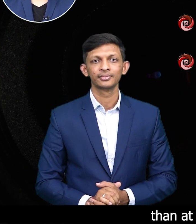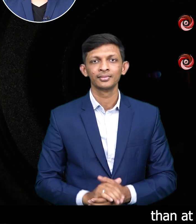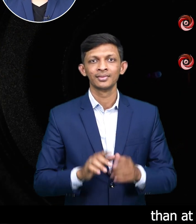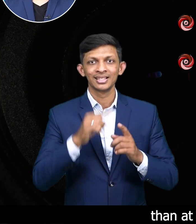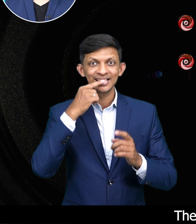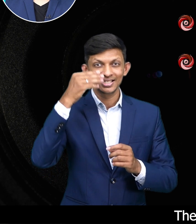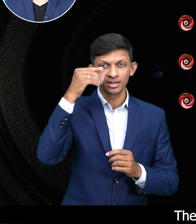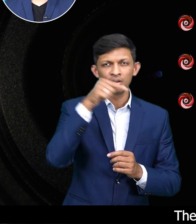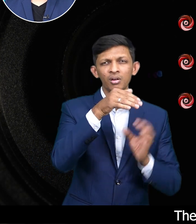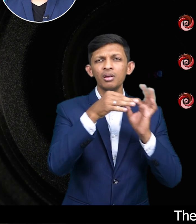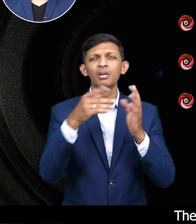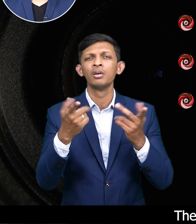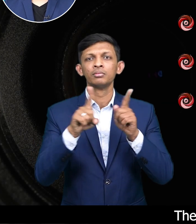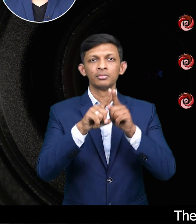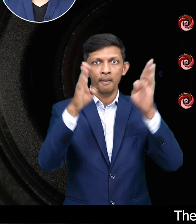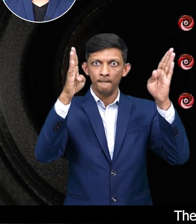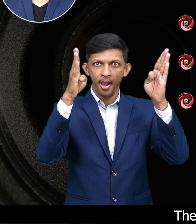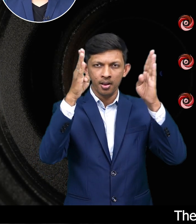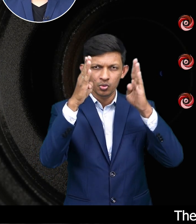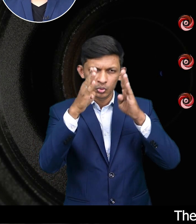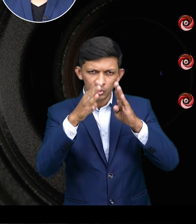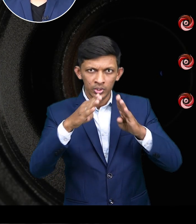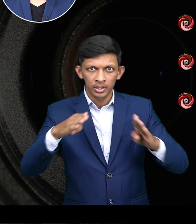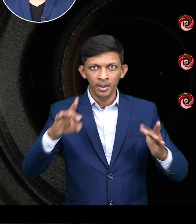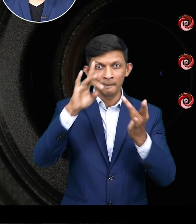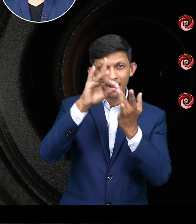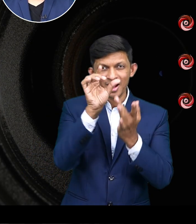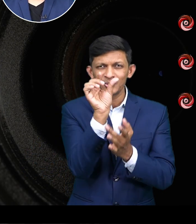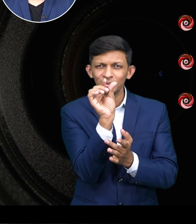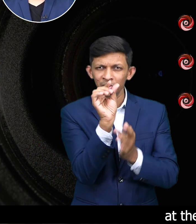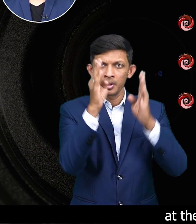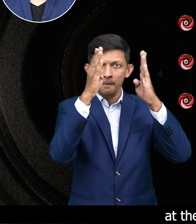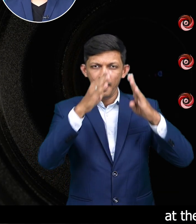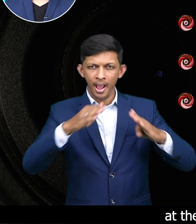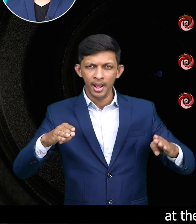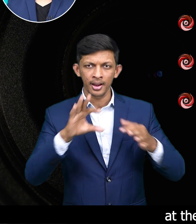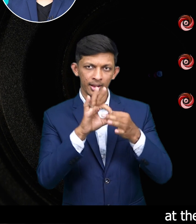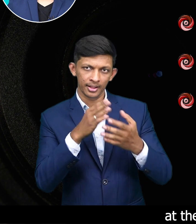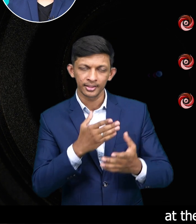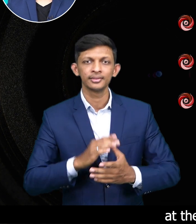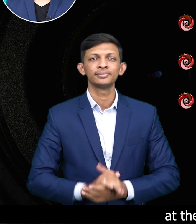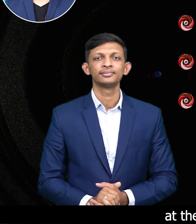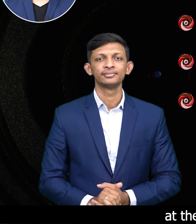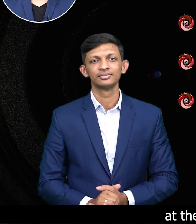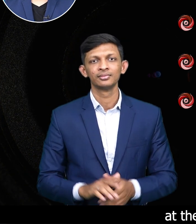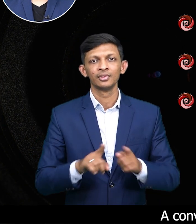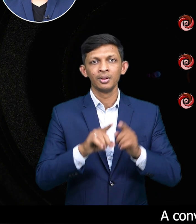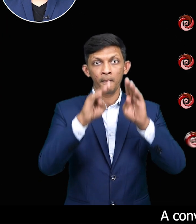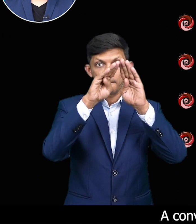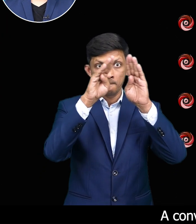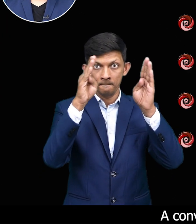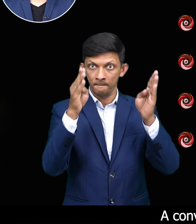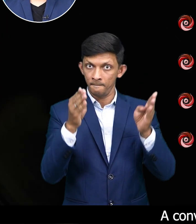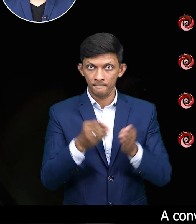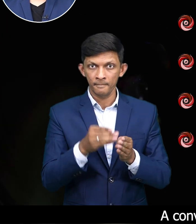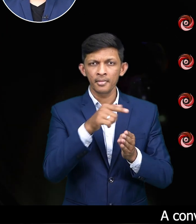lenses. The lenses, which are thinner in the middle than at the edges, are concave lenses. A